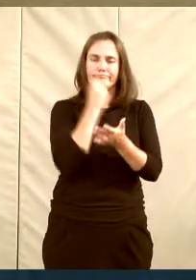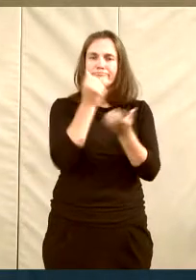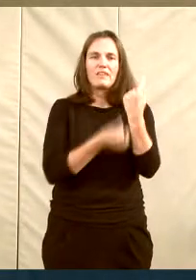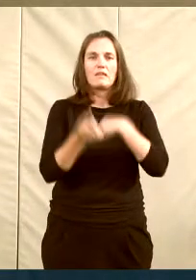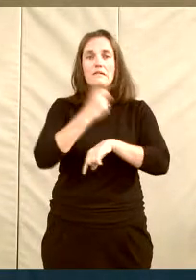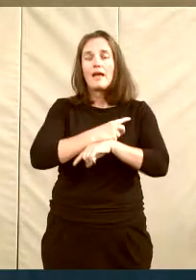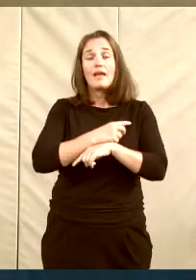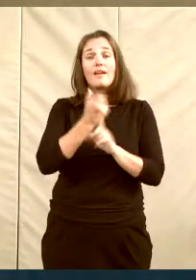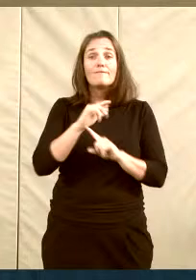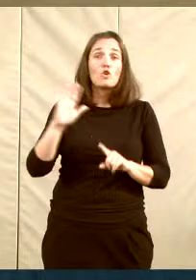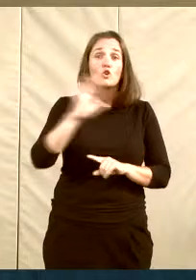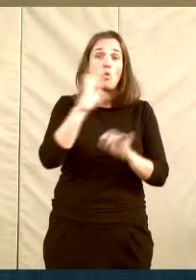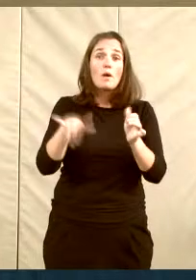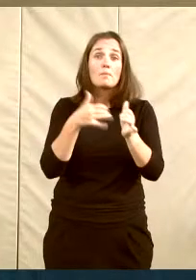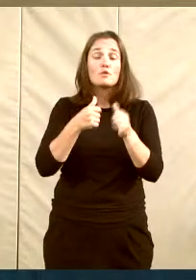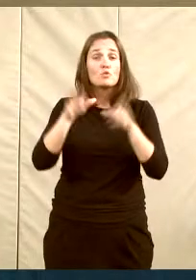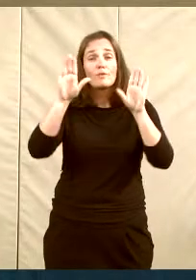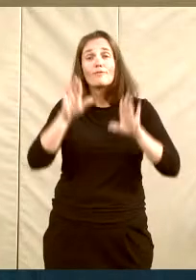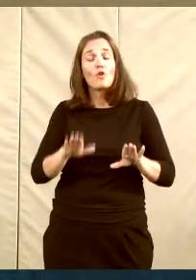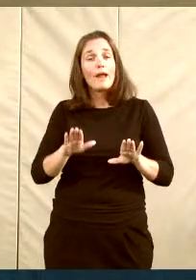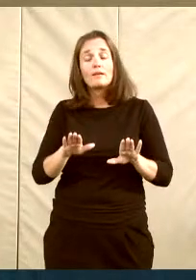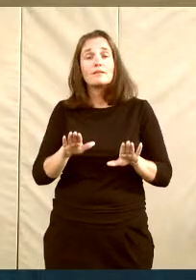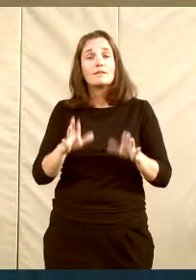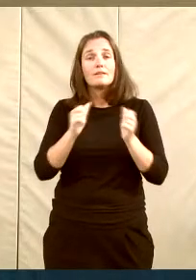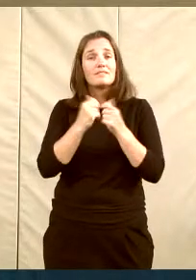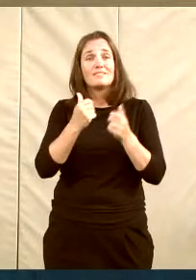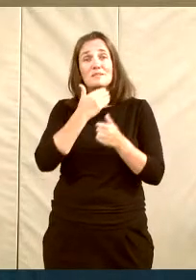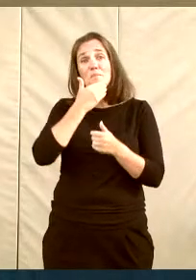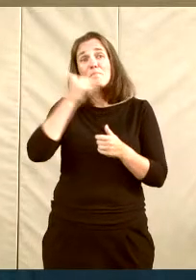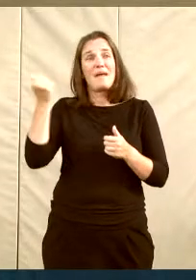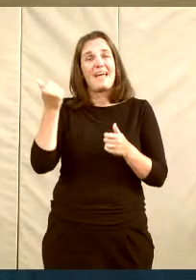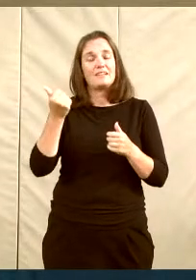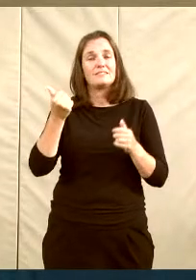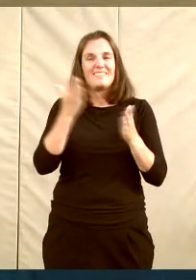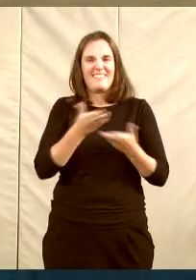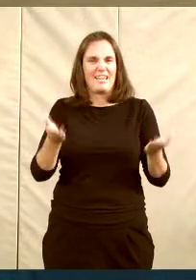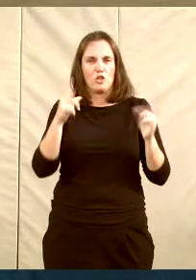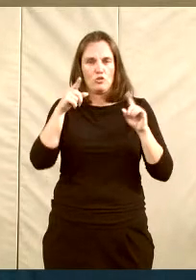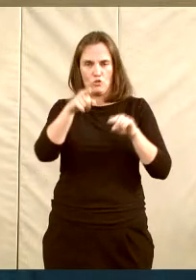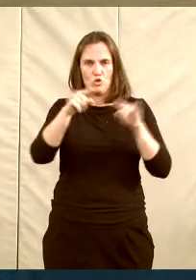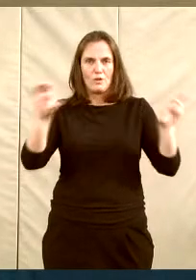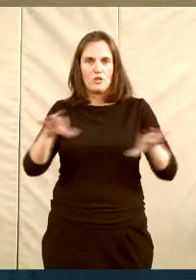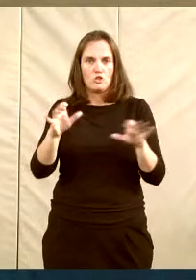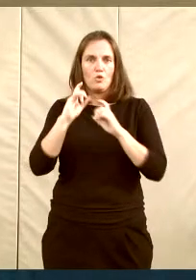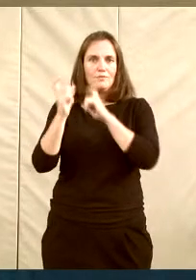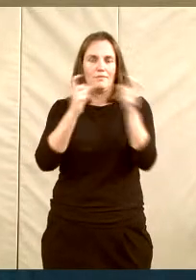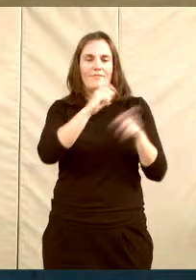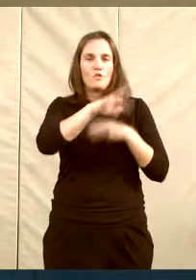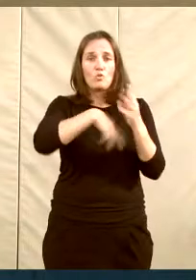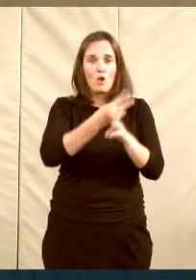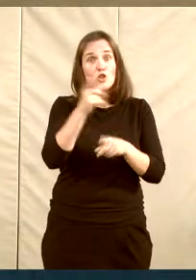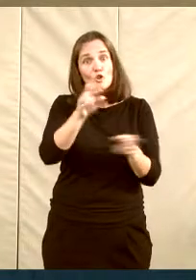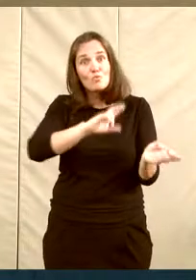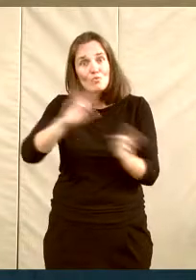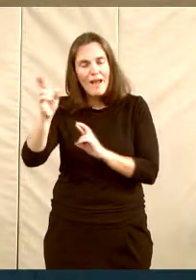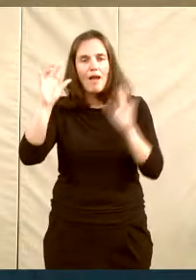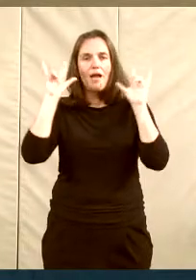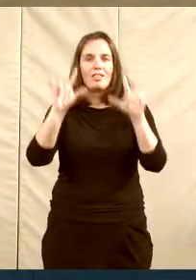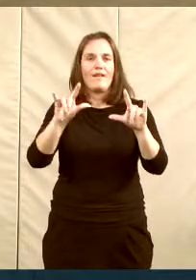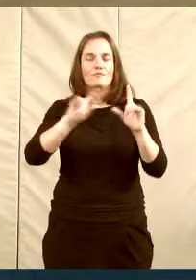your pursuit of greatness is the greatest gift that you can ever give to the world. You are ready. I love you. Go be